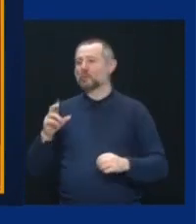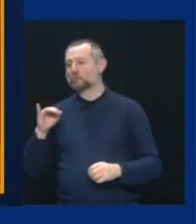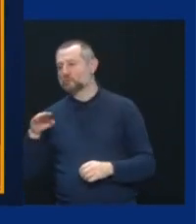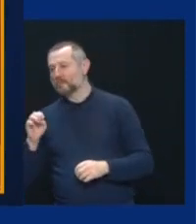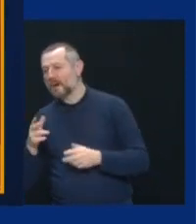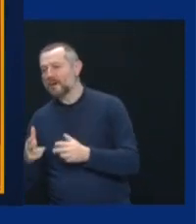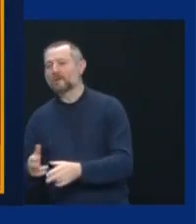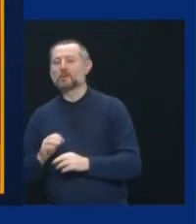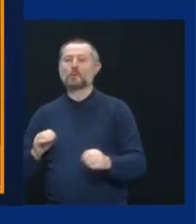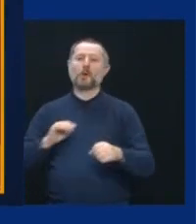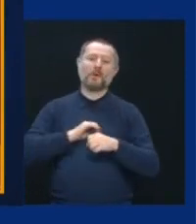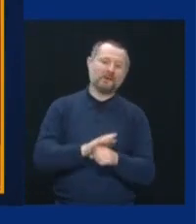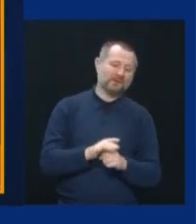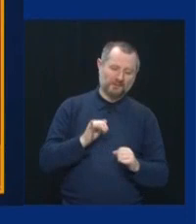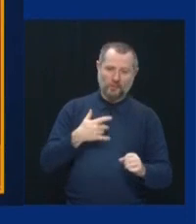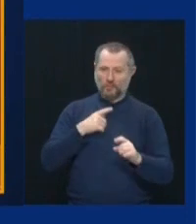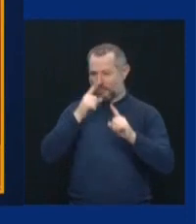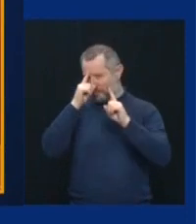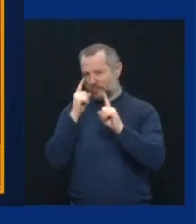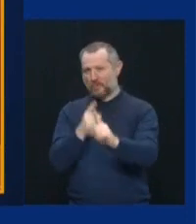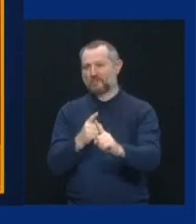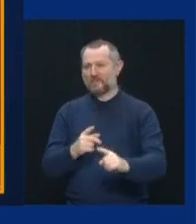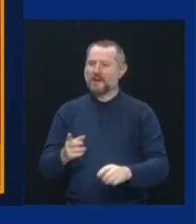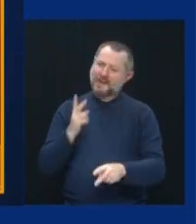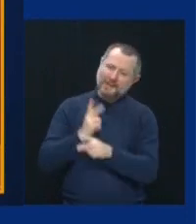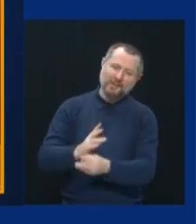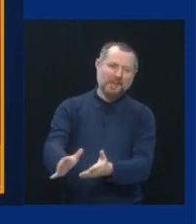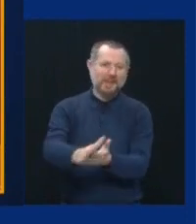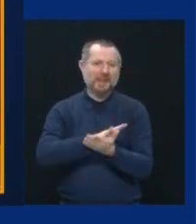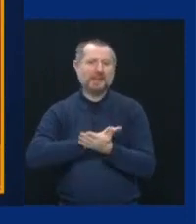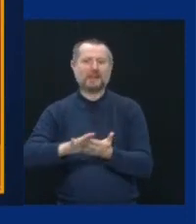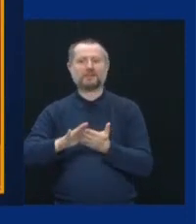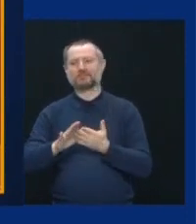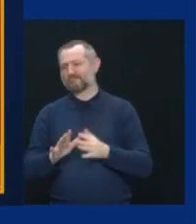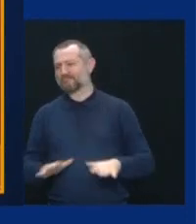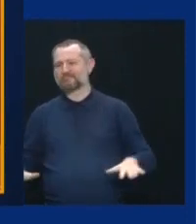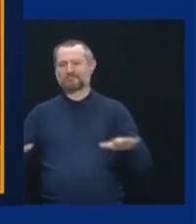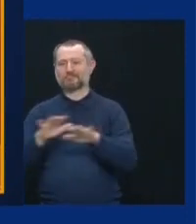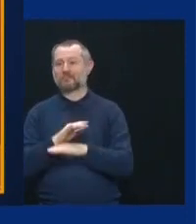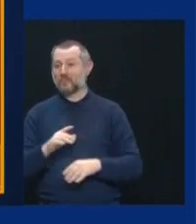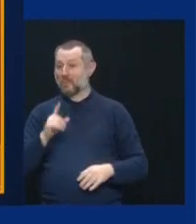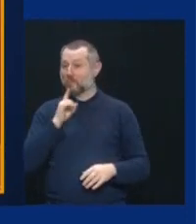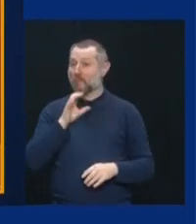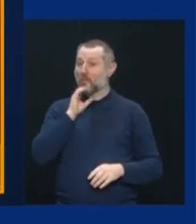think the cleanliness makes a very big deal. Also, when you're as old as I am,